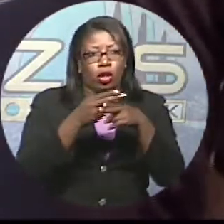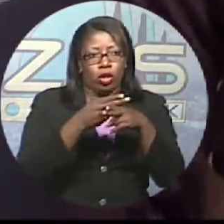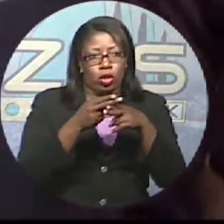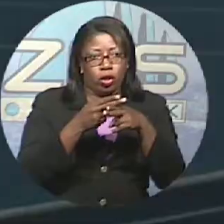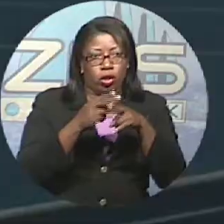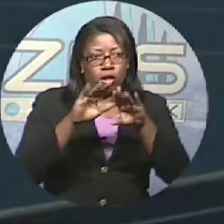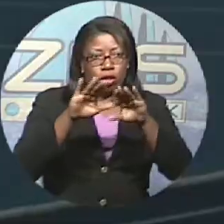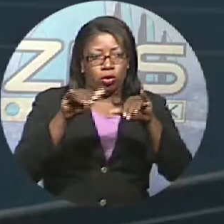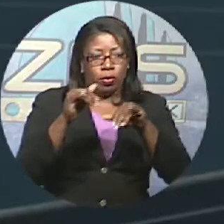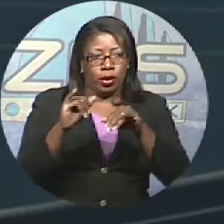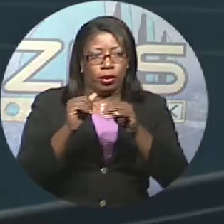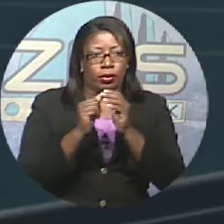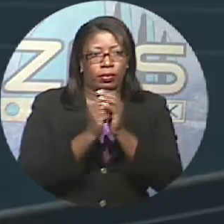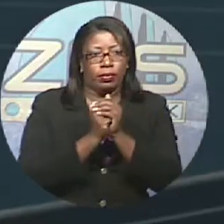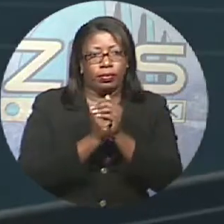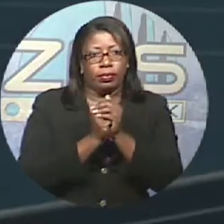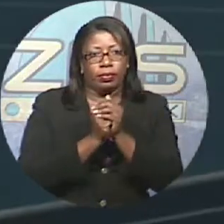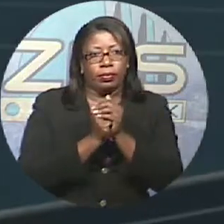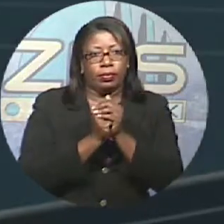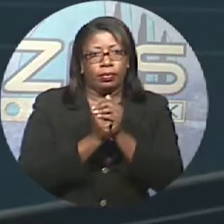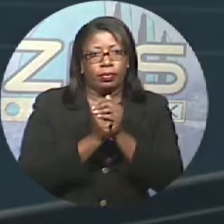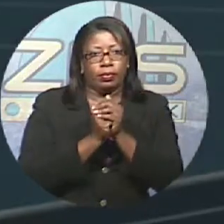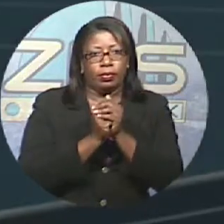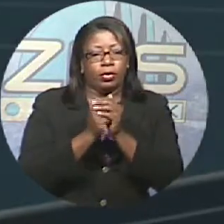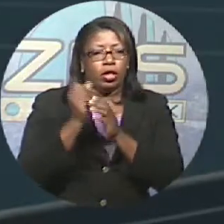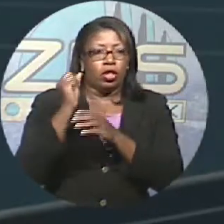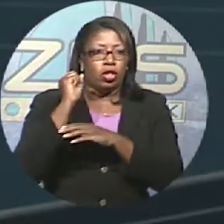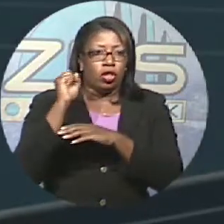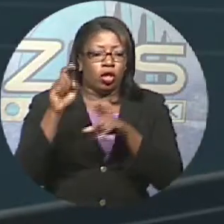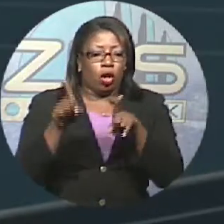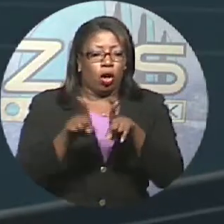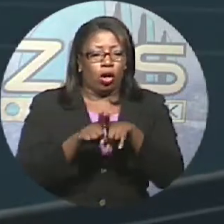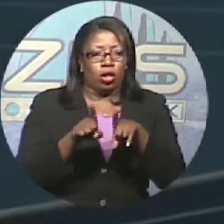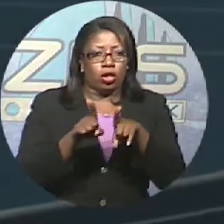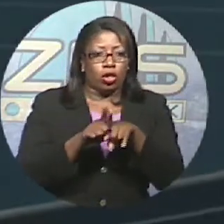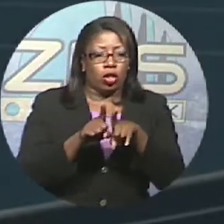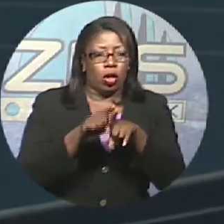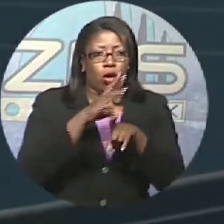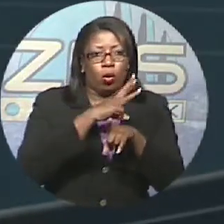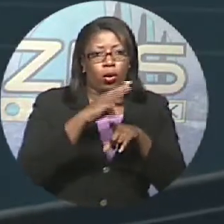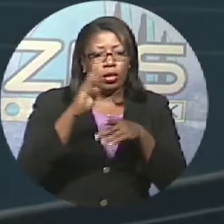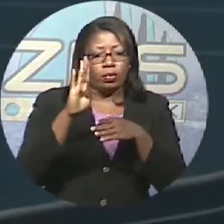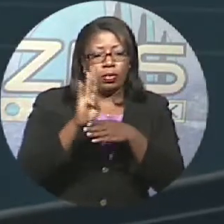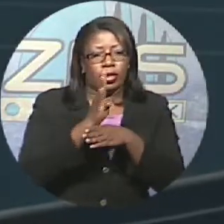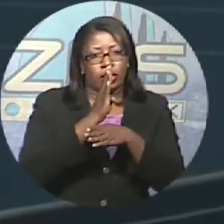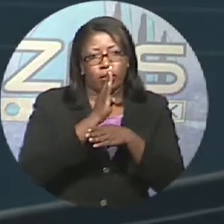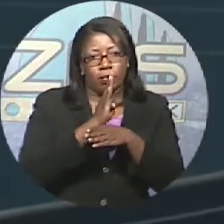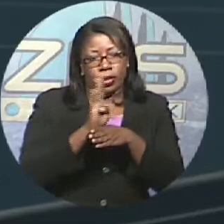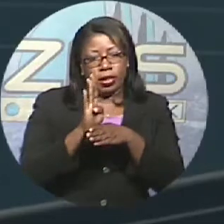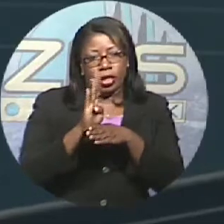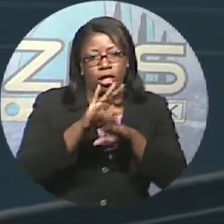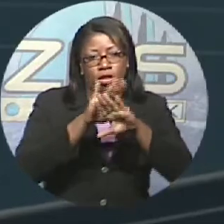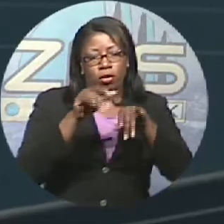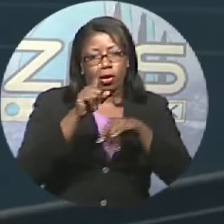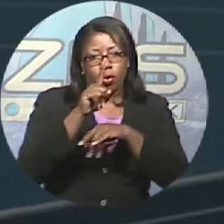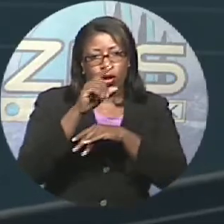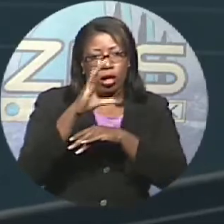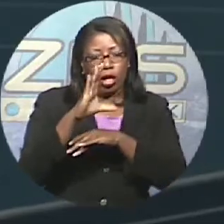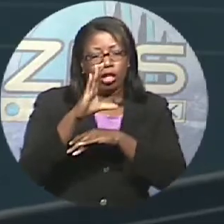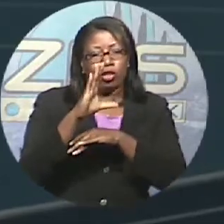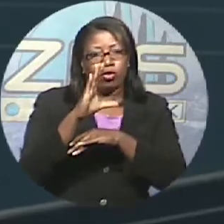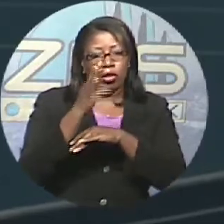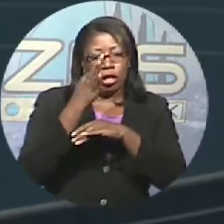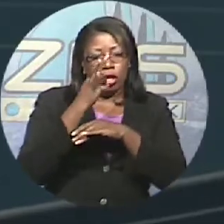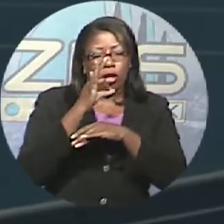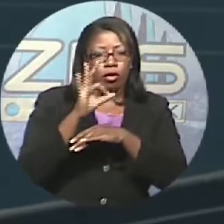well. Now, Ariana was also busy over the weekend swimming the 100-meter freestyle. She didn't win that event, but finished fourth